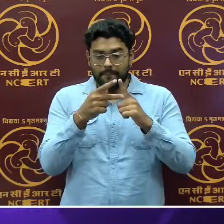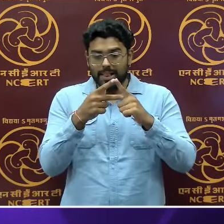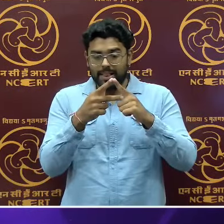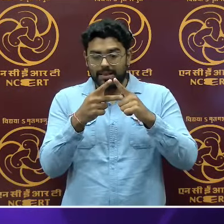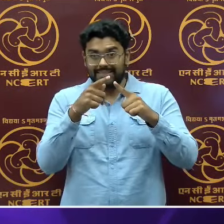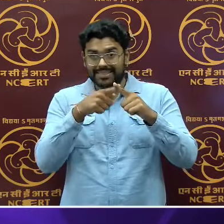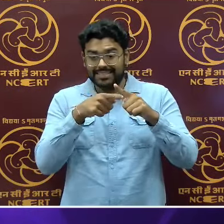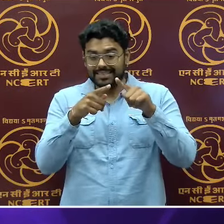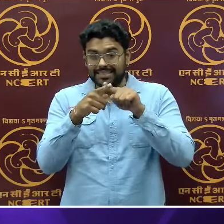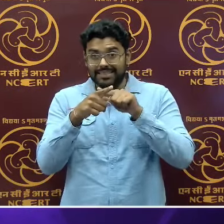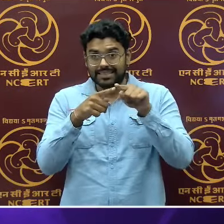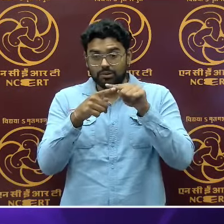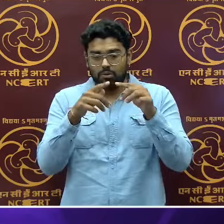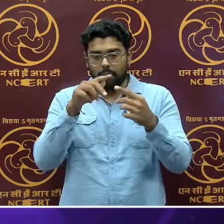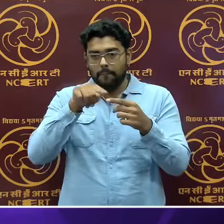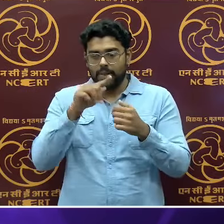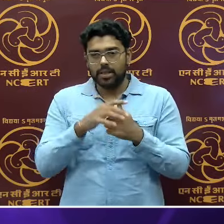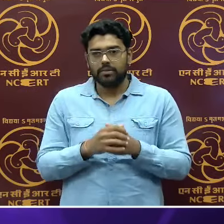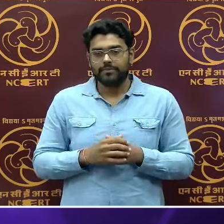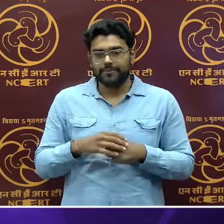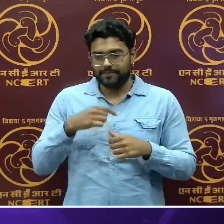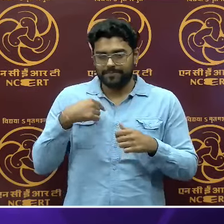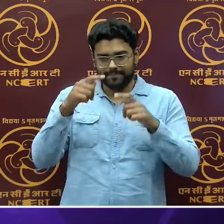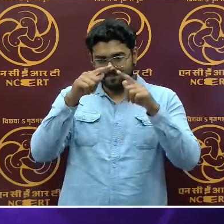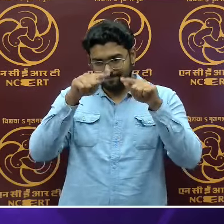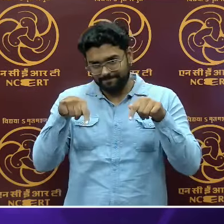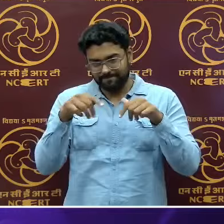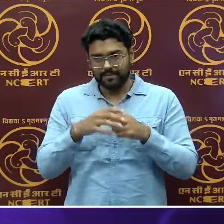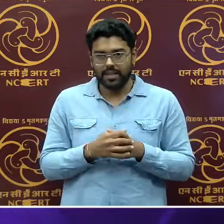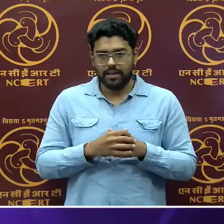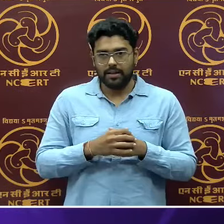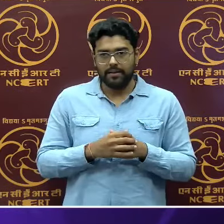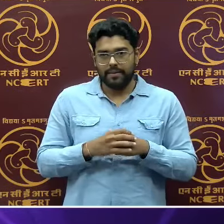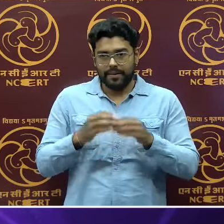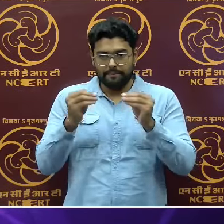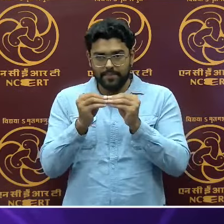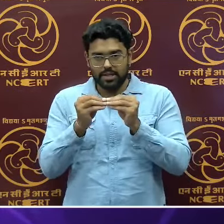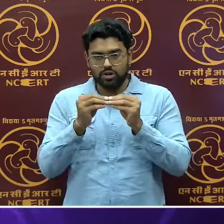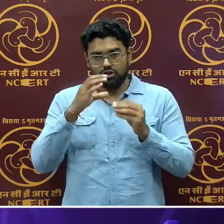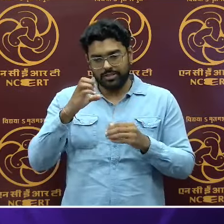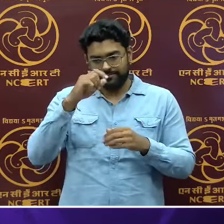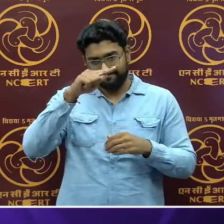what I have to do is, I am drawing a line parallel to BC. Okay.